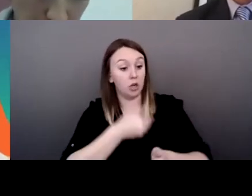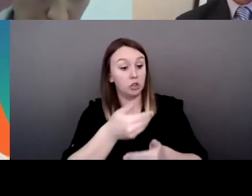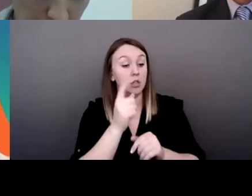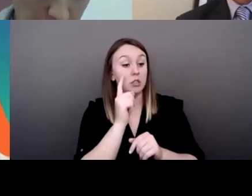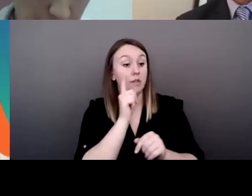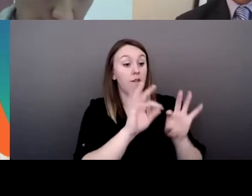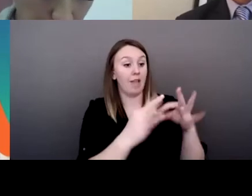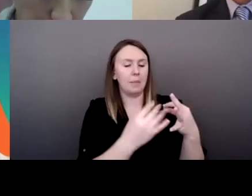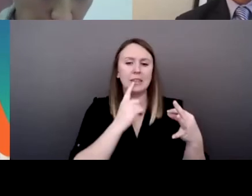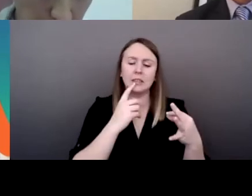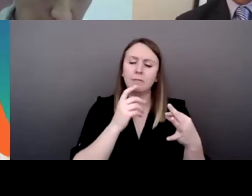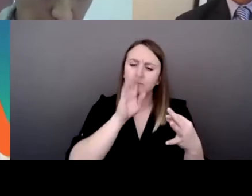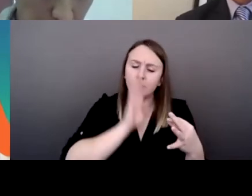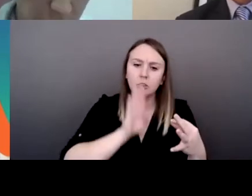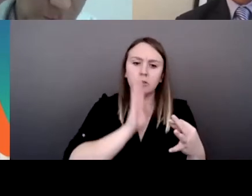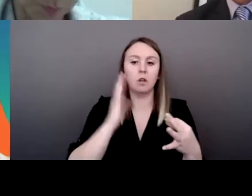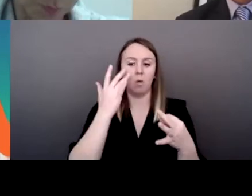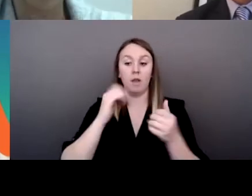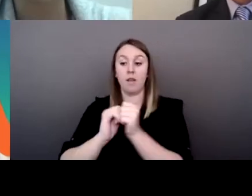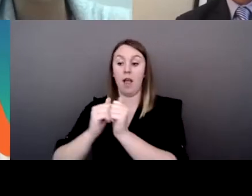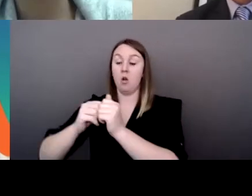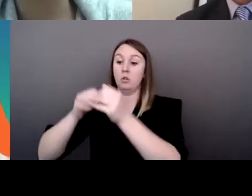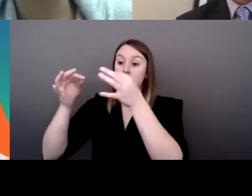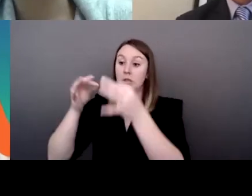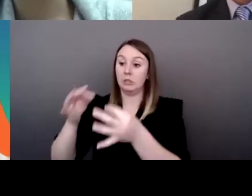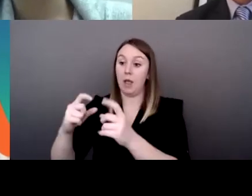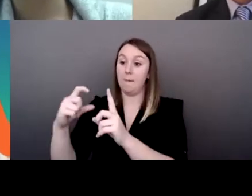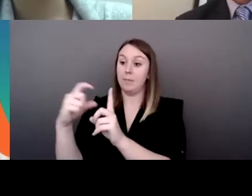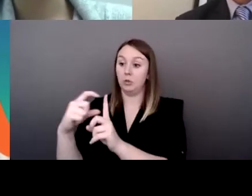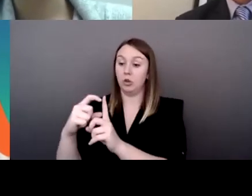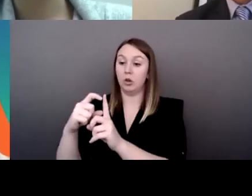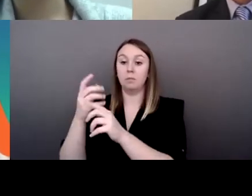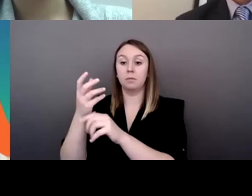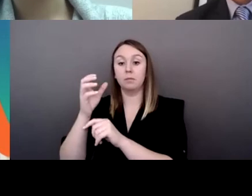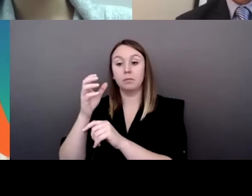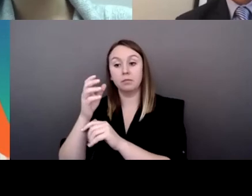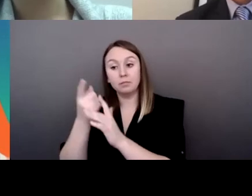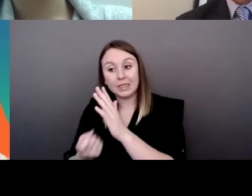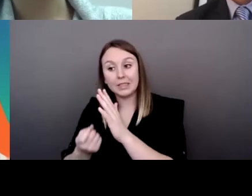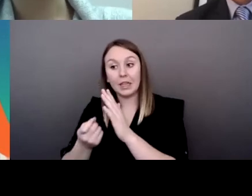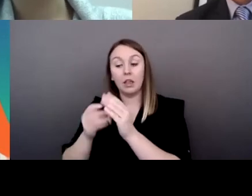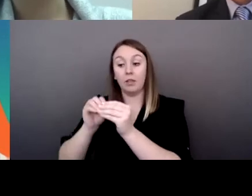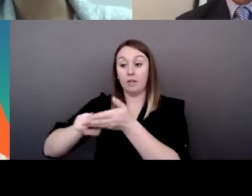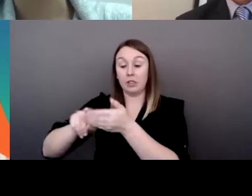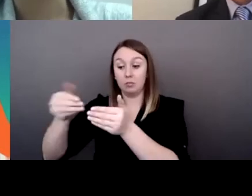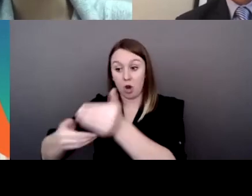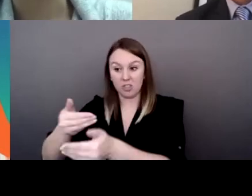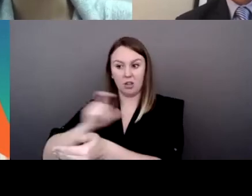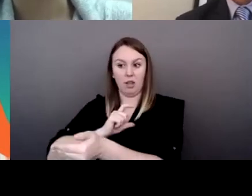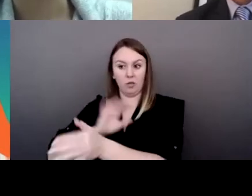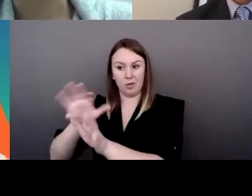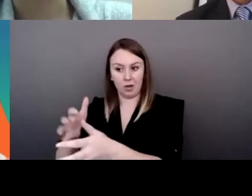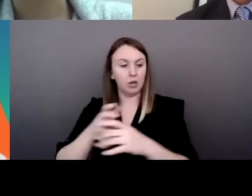in law enforcement and the investigation process is different than how